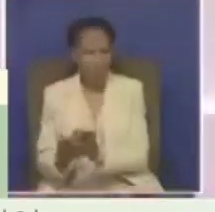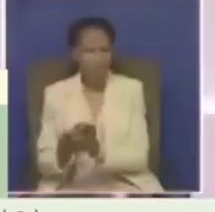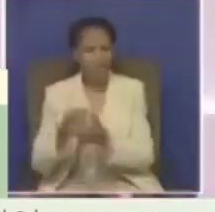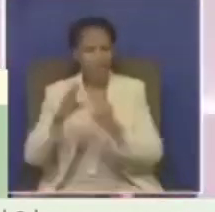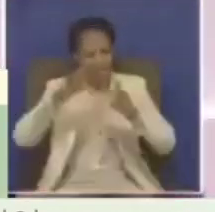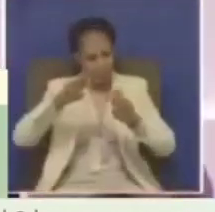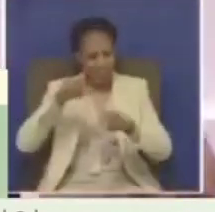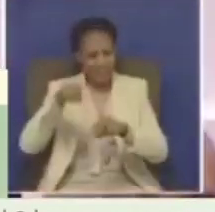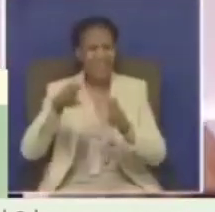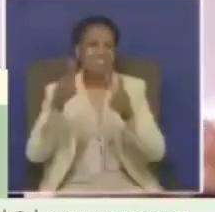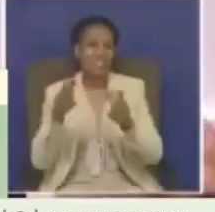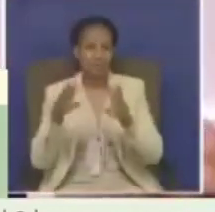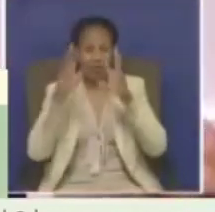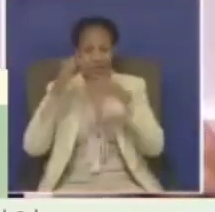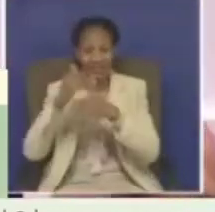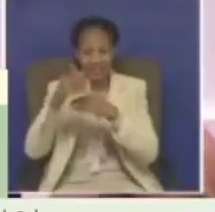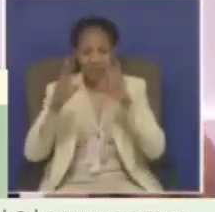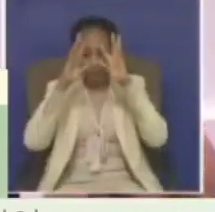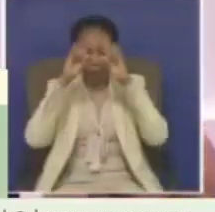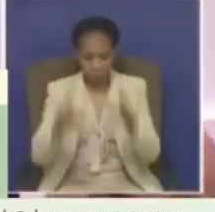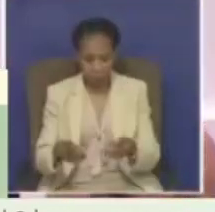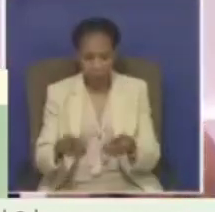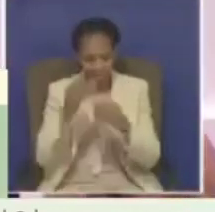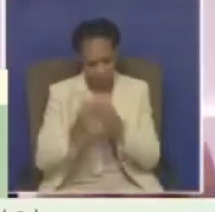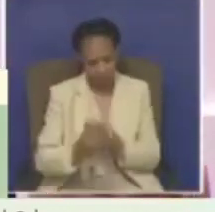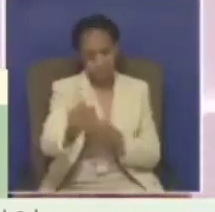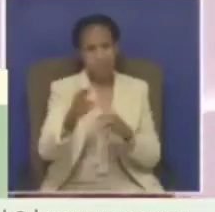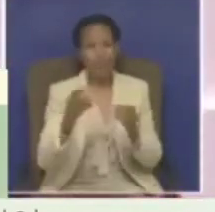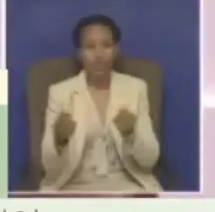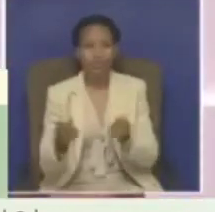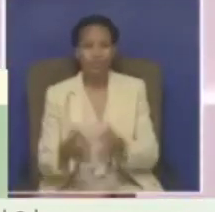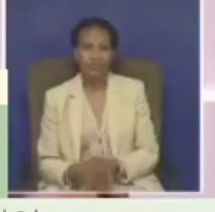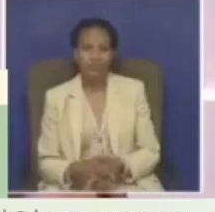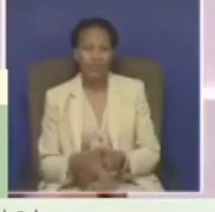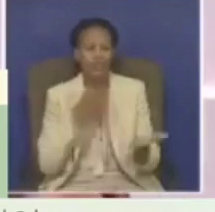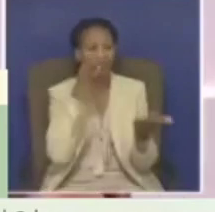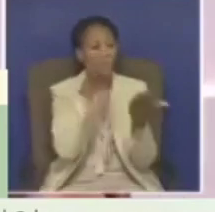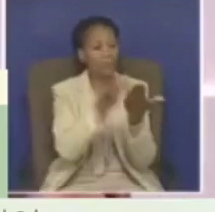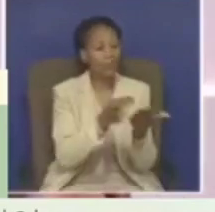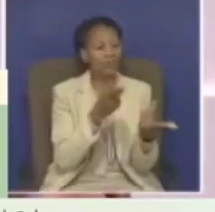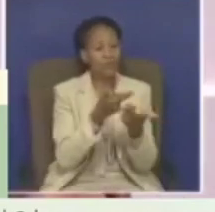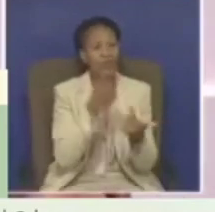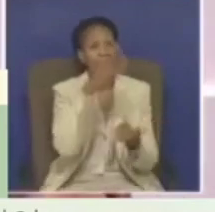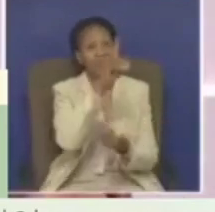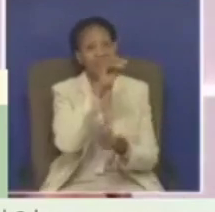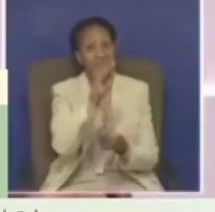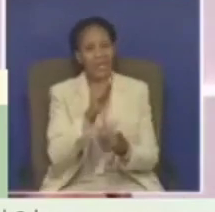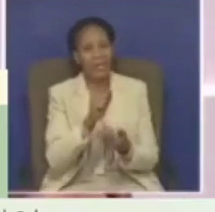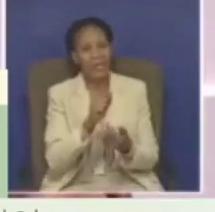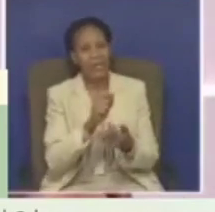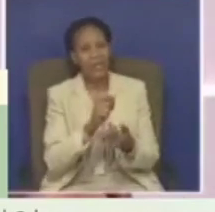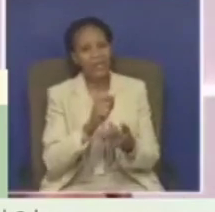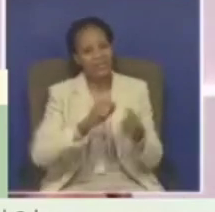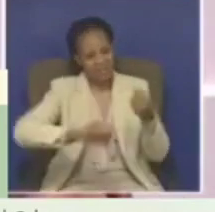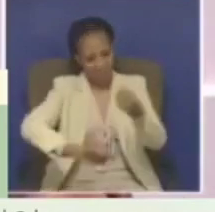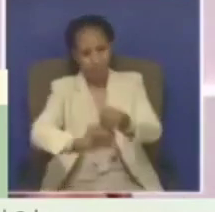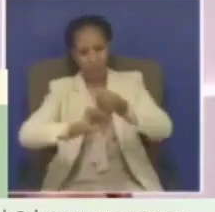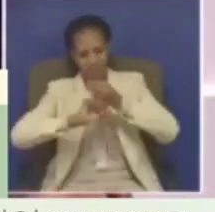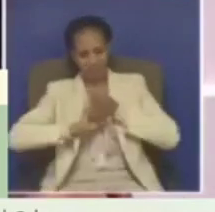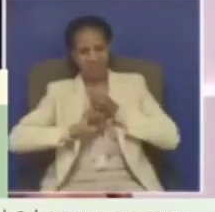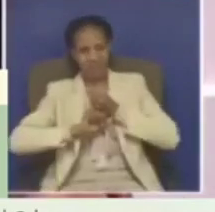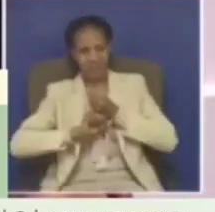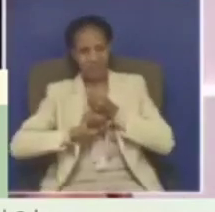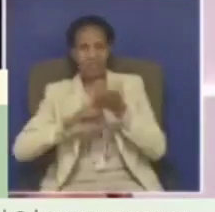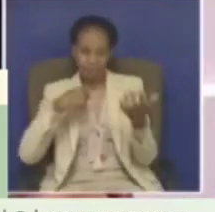make a determination on what is the next course of action. The proposed amendment by the DA agrees with our position, and we